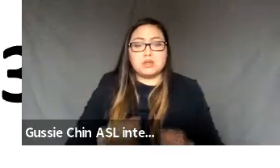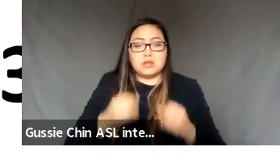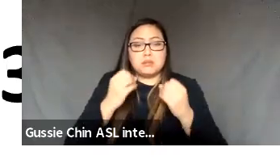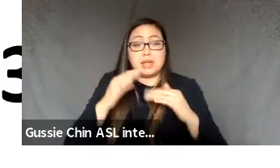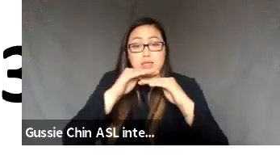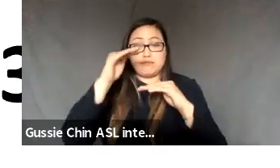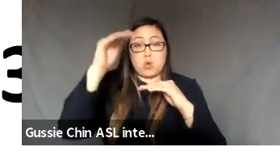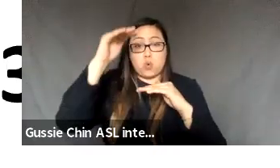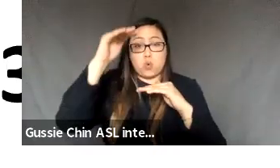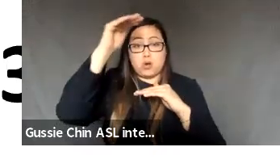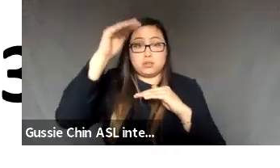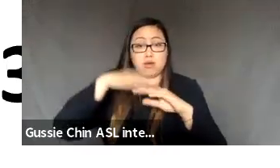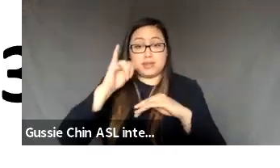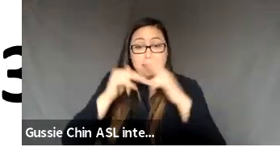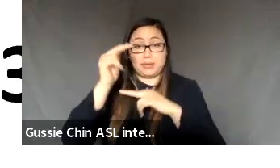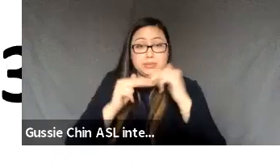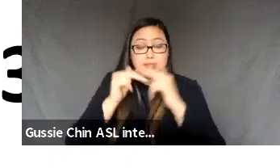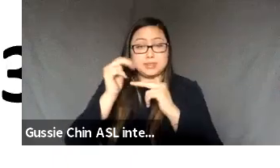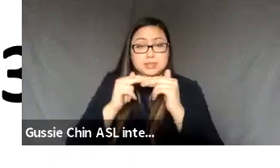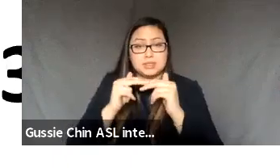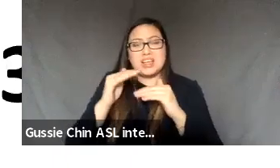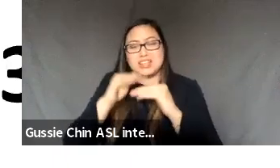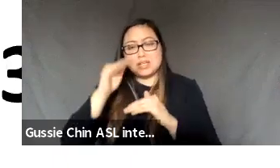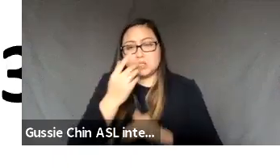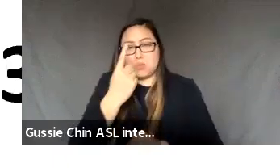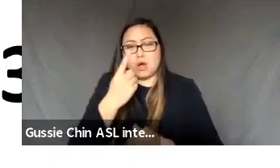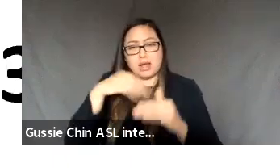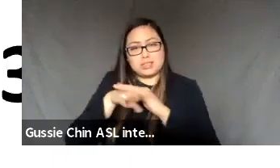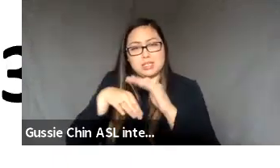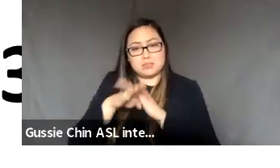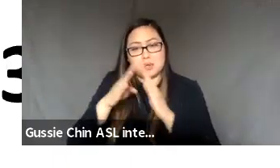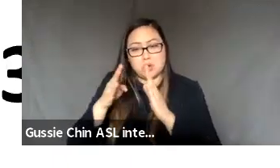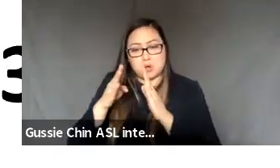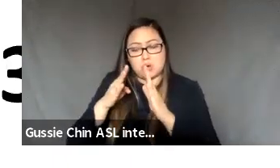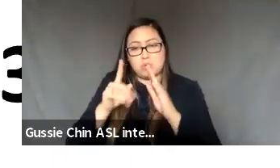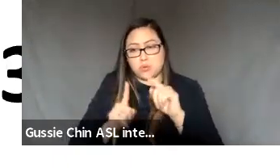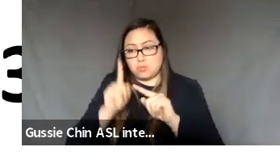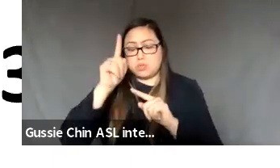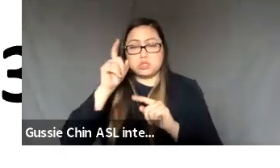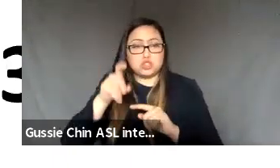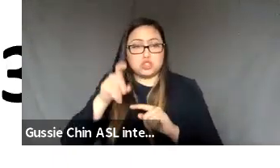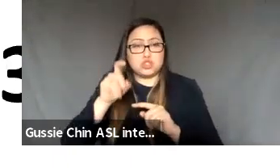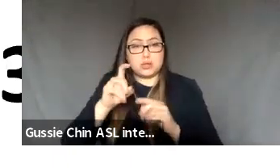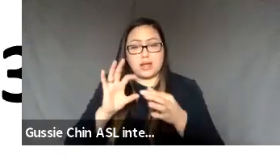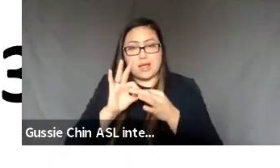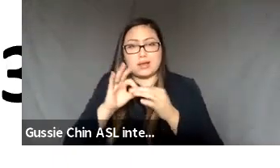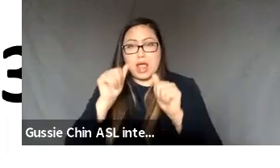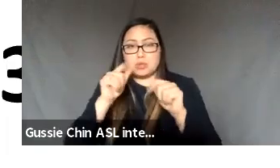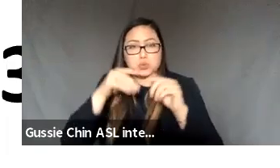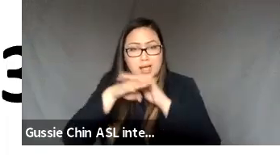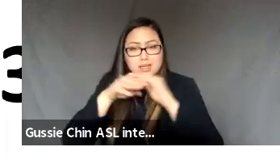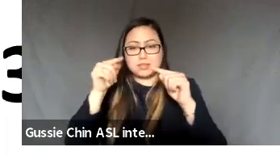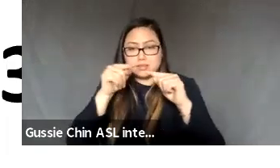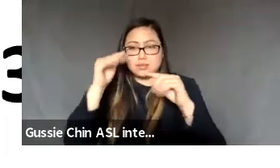noted here on the slide, at least one accessible route shall connect each story and mezzanine. So in